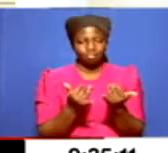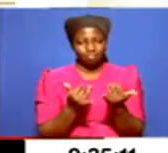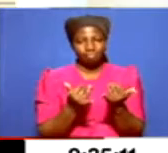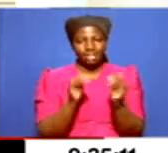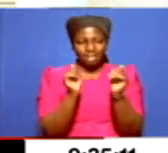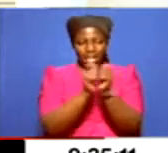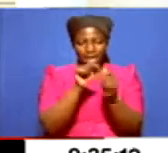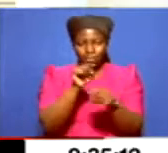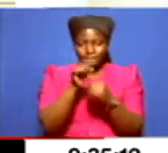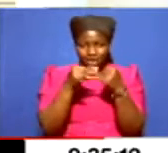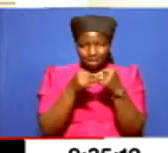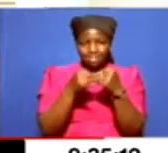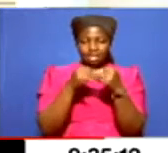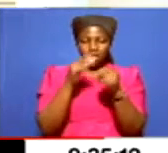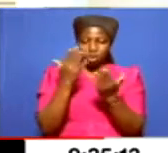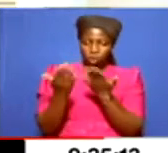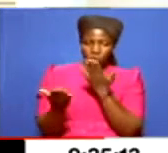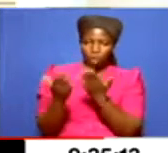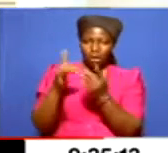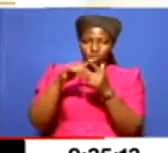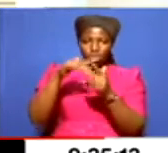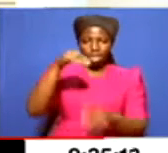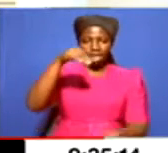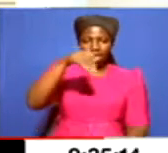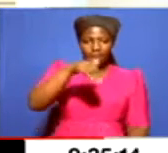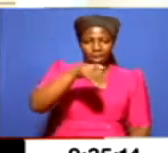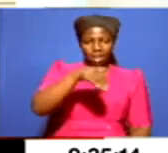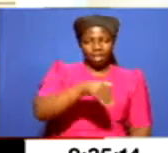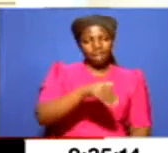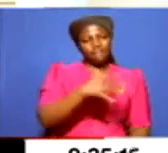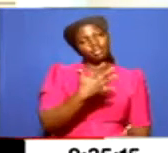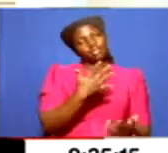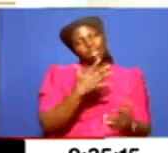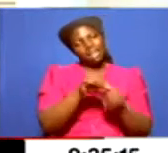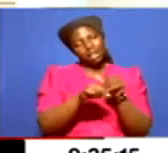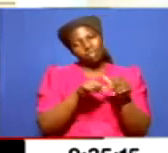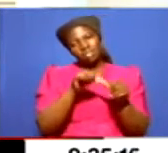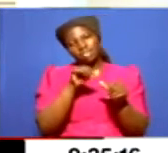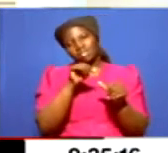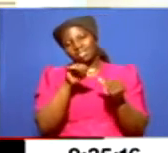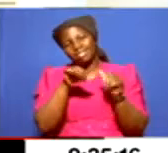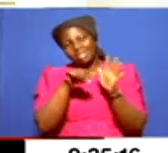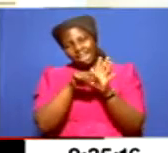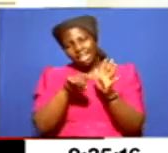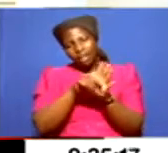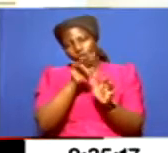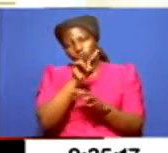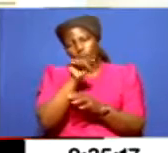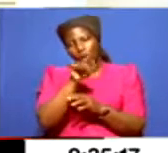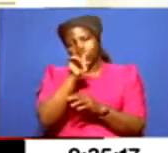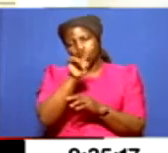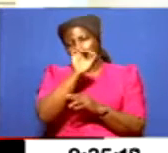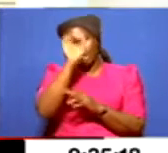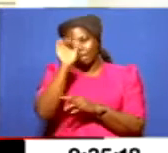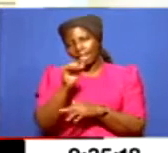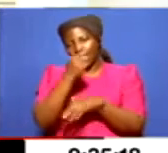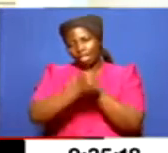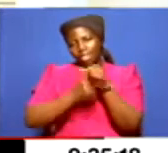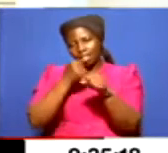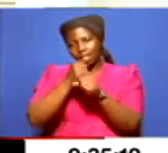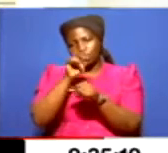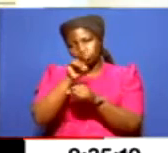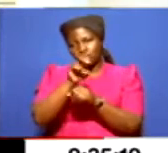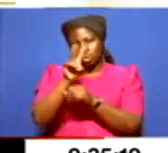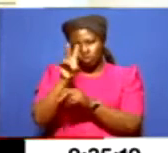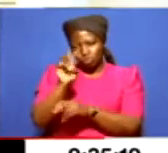10.8 compared to the decline of minus 2.2% in 2020. And